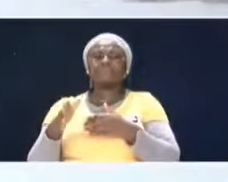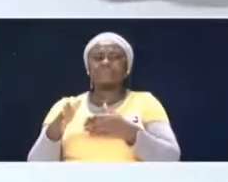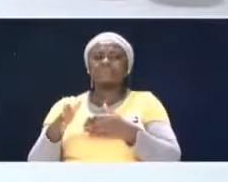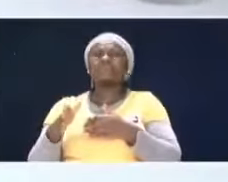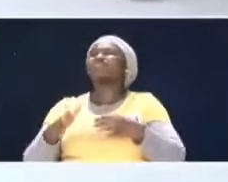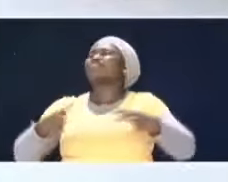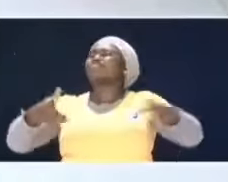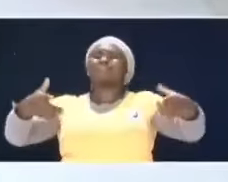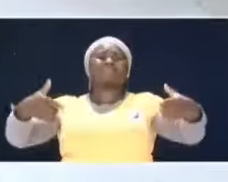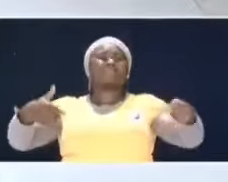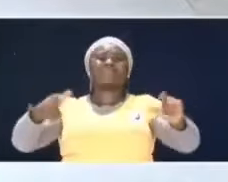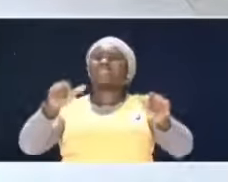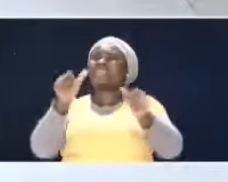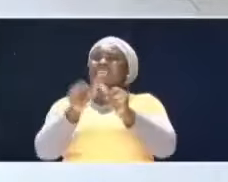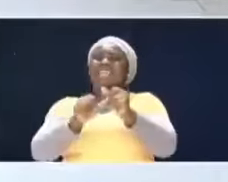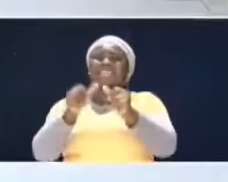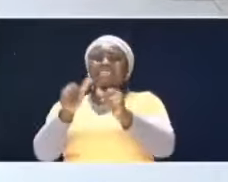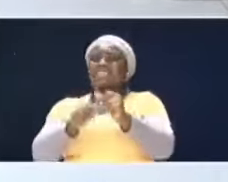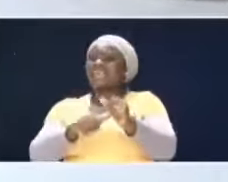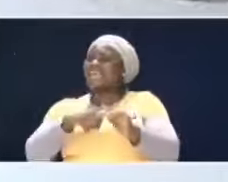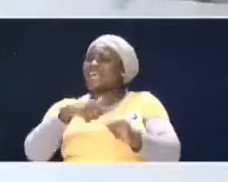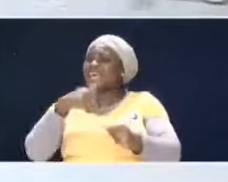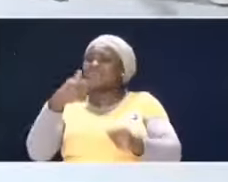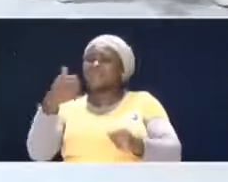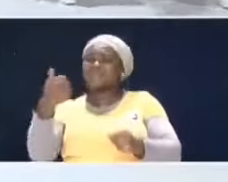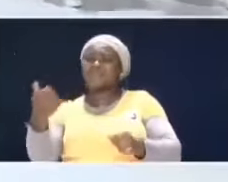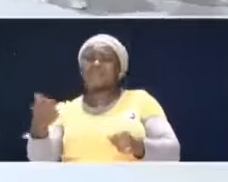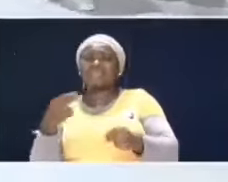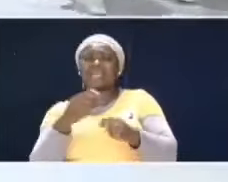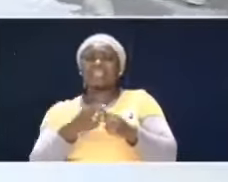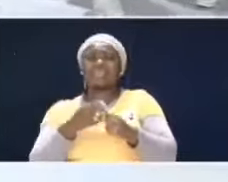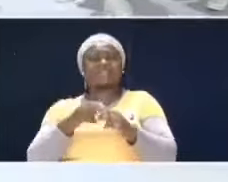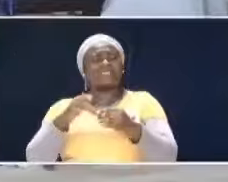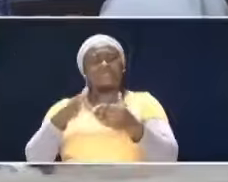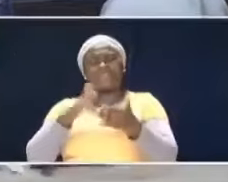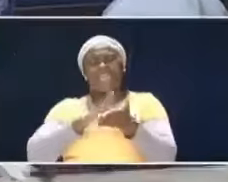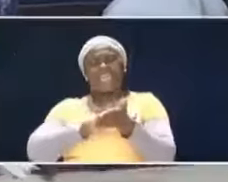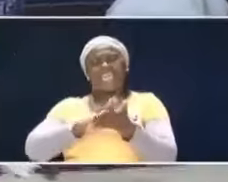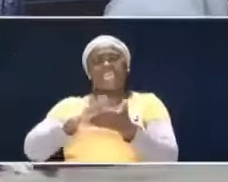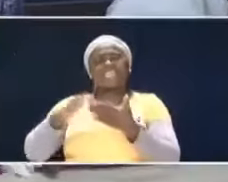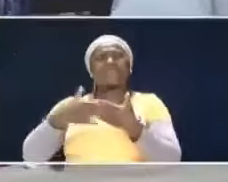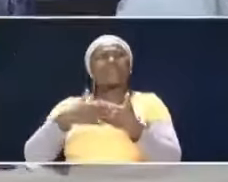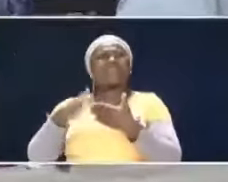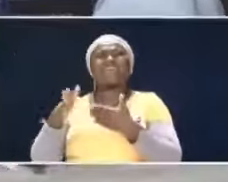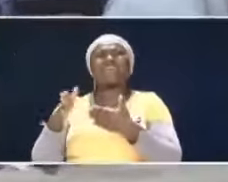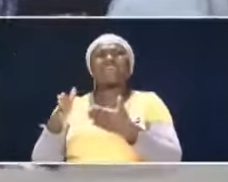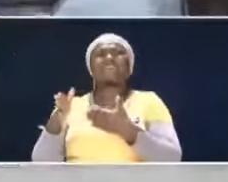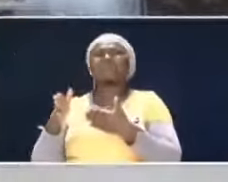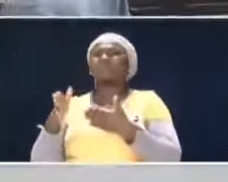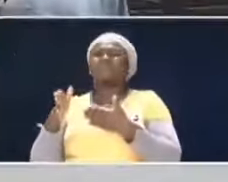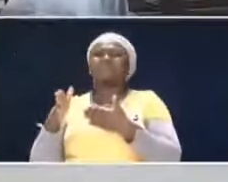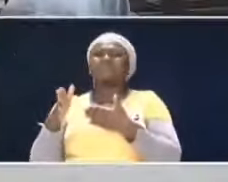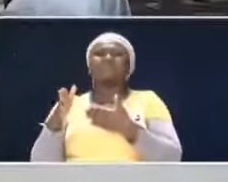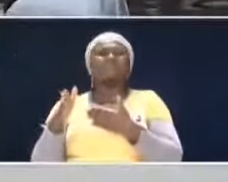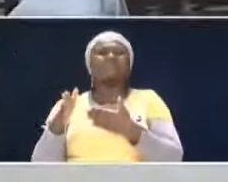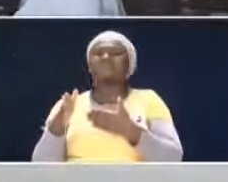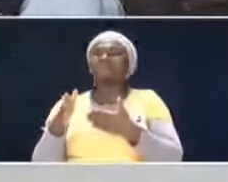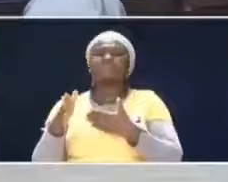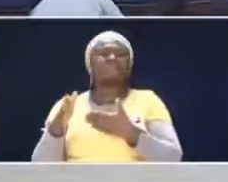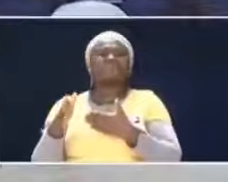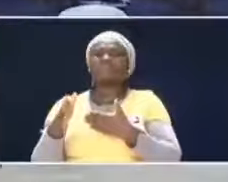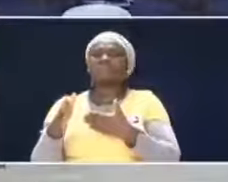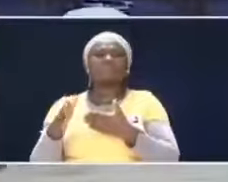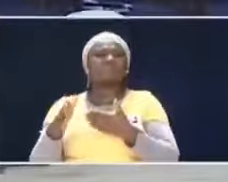In this atmosphere, let every other names fade away.